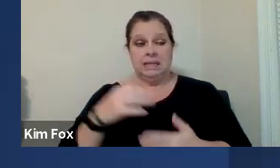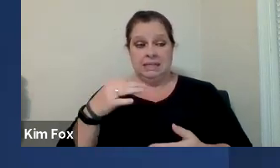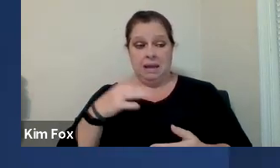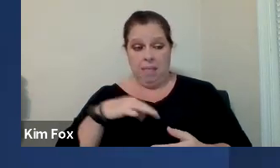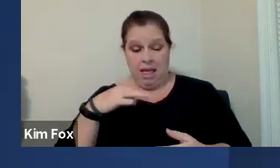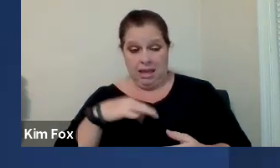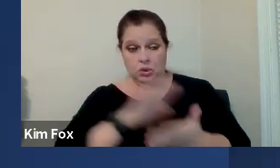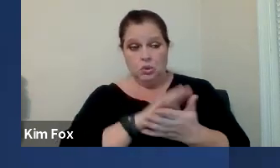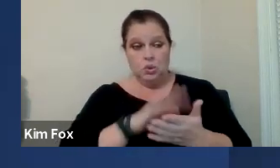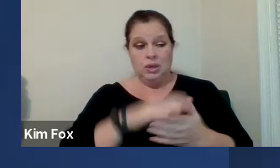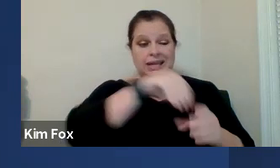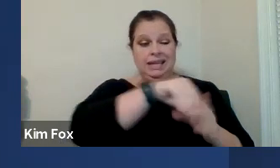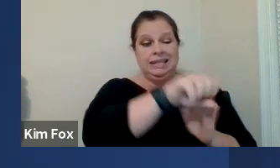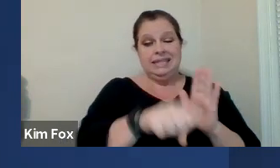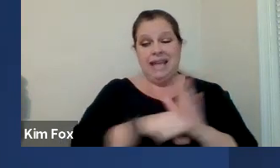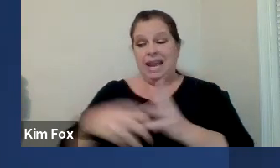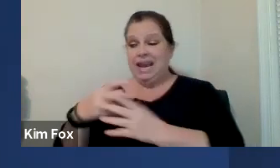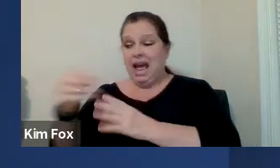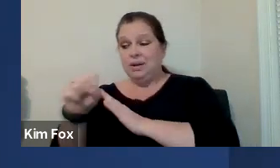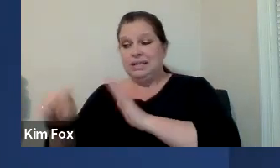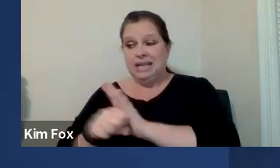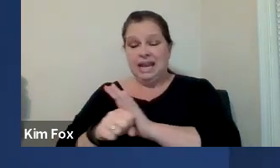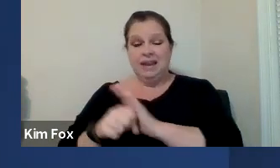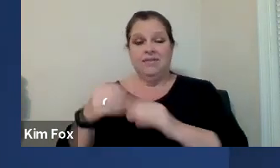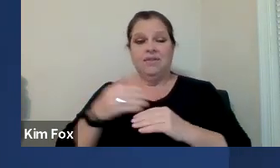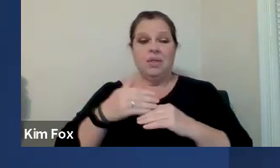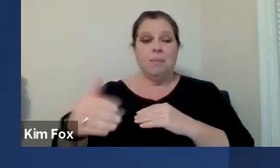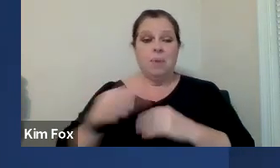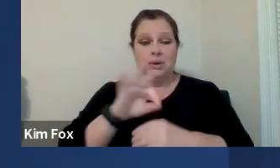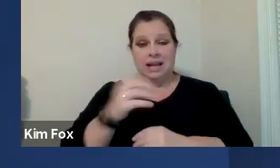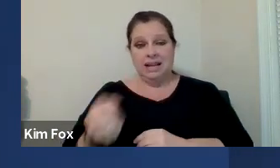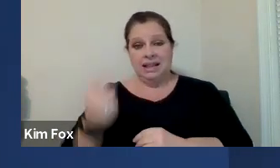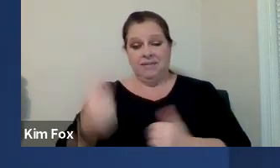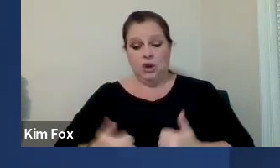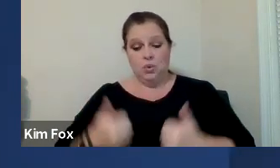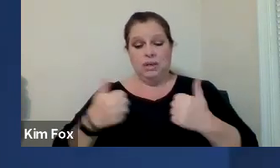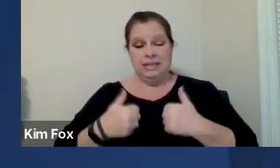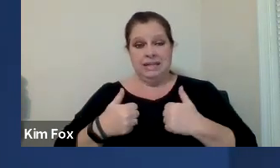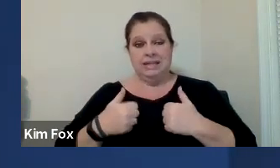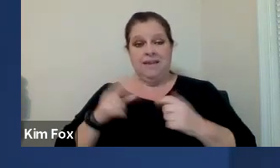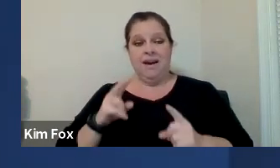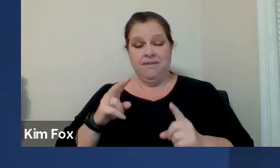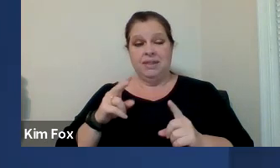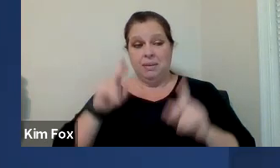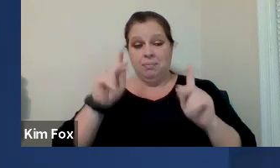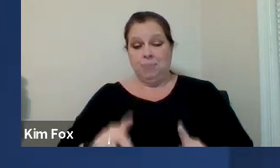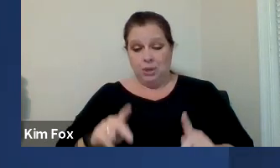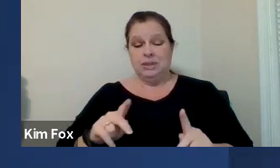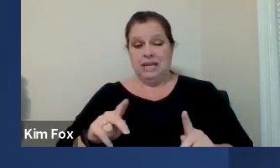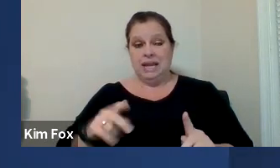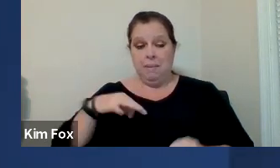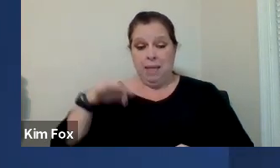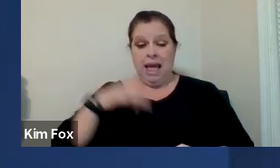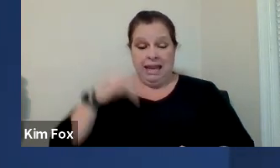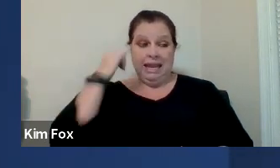in-state versus out-of-state tuition for the post 9/11 GI Bill on the residence of the applicant. If our family